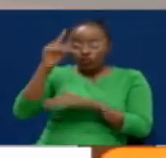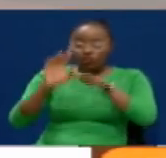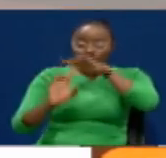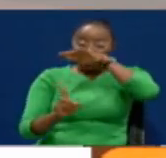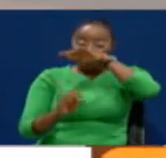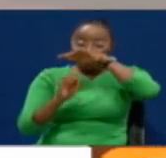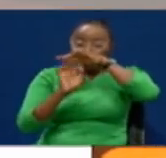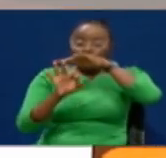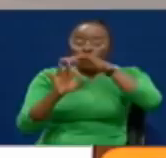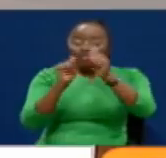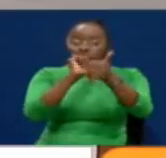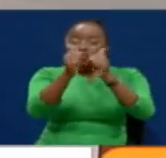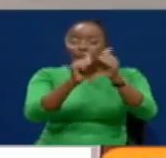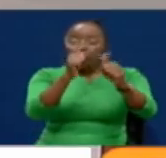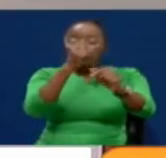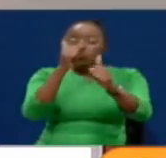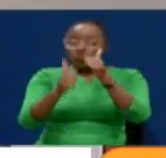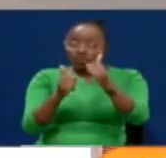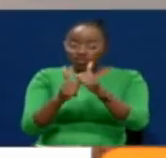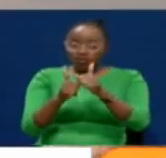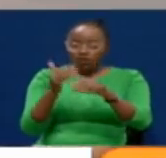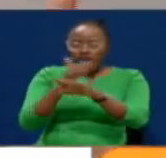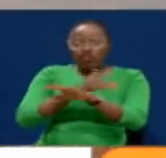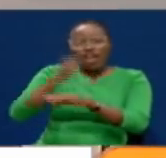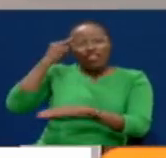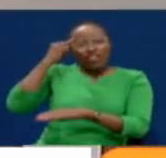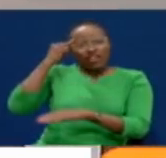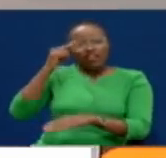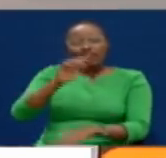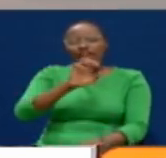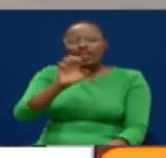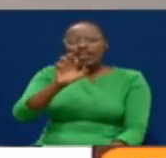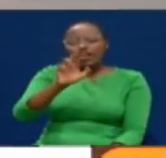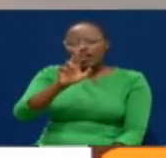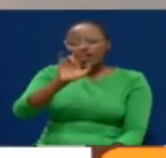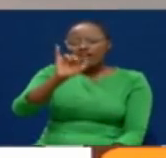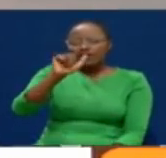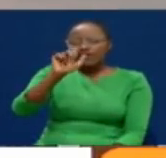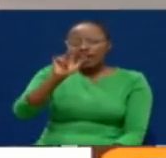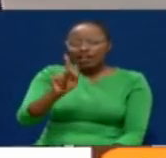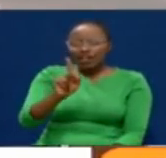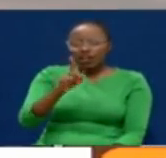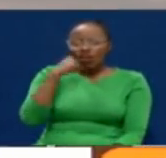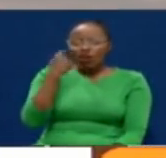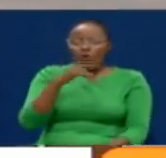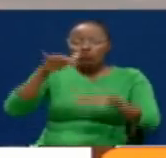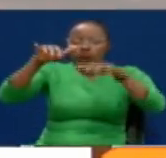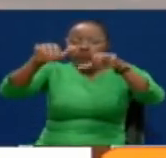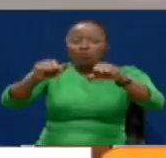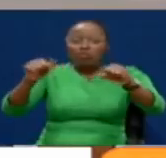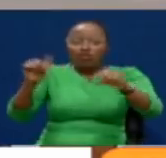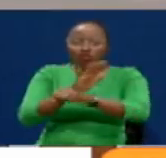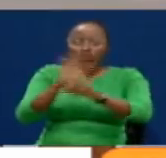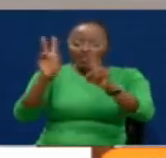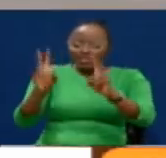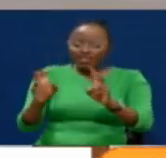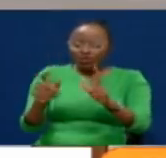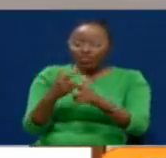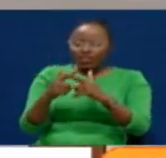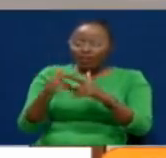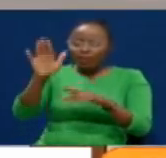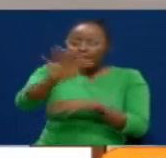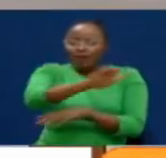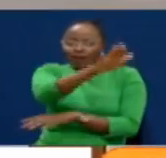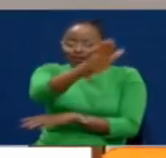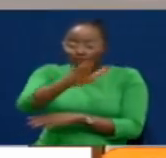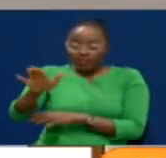of Sport, which was then, if I remember, Eliakim Masale. Good Lord. Who took over the whole deal. Then it was taken to Parliament, and the